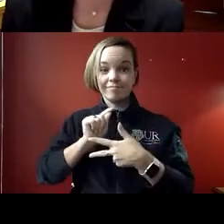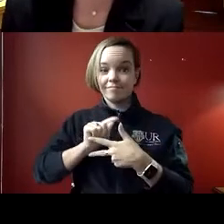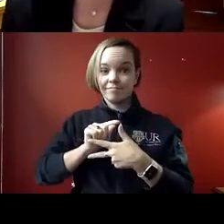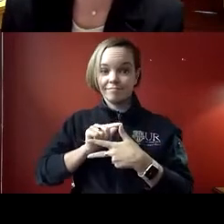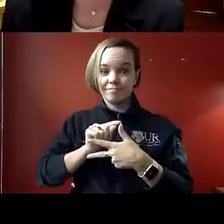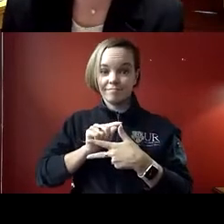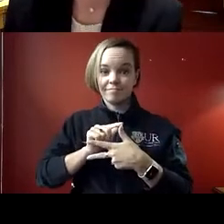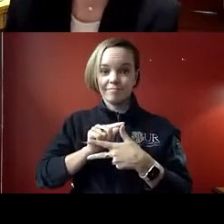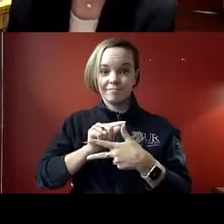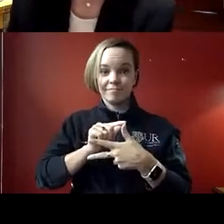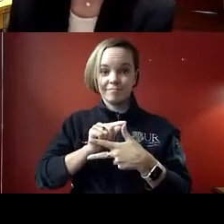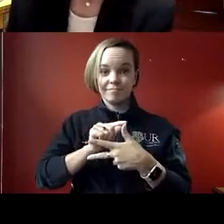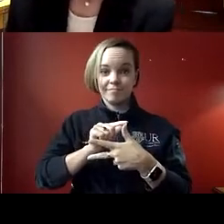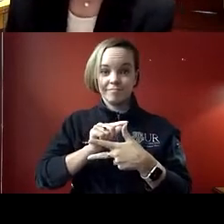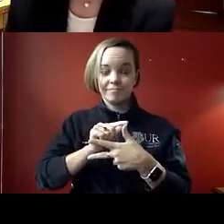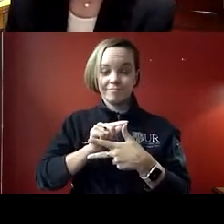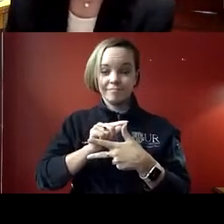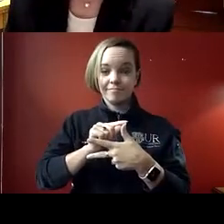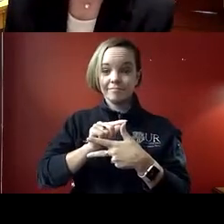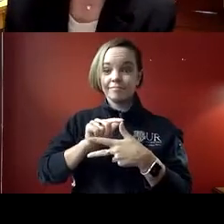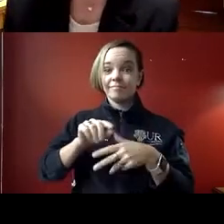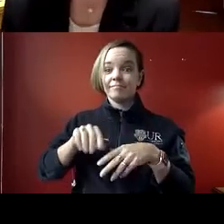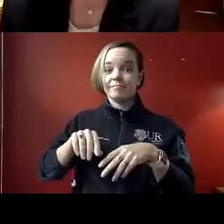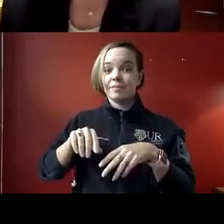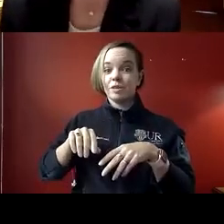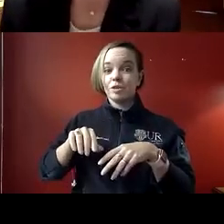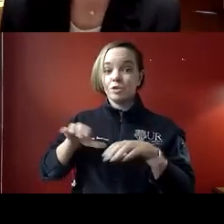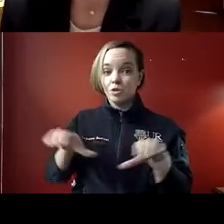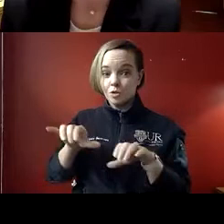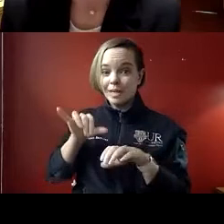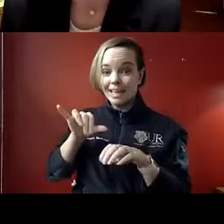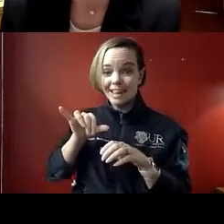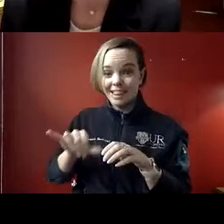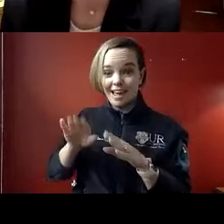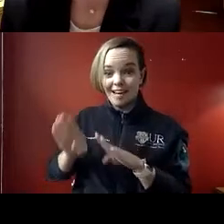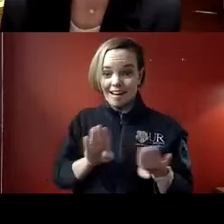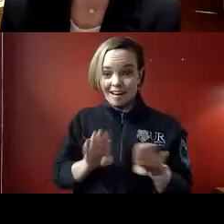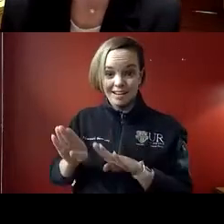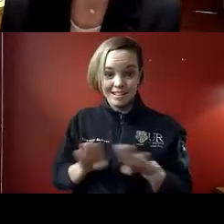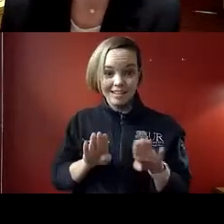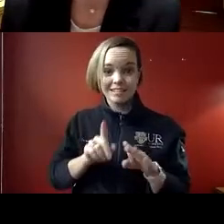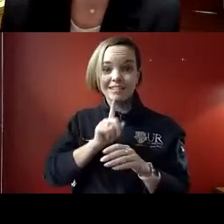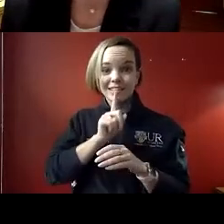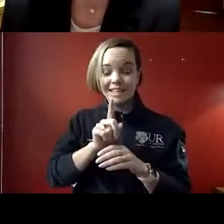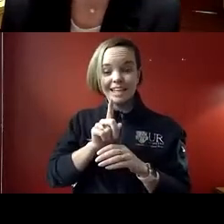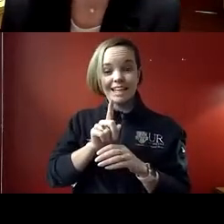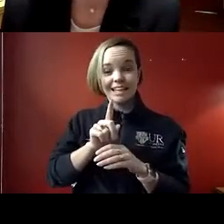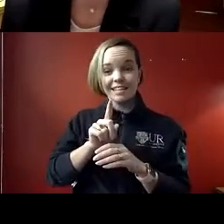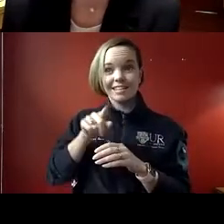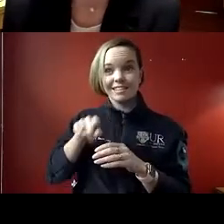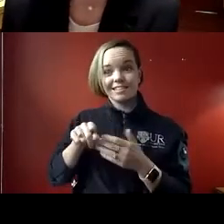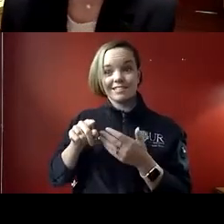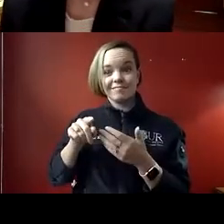submission to such conduct is made explicitly or implicitly as a term or condition of an